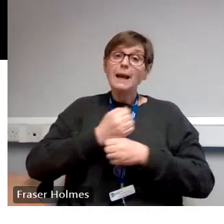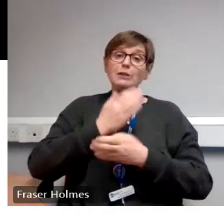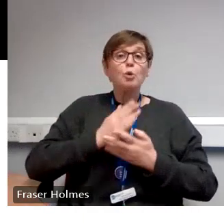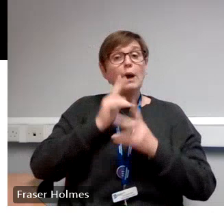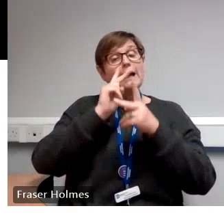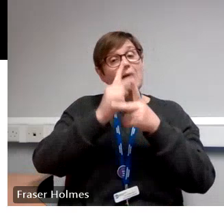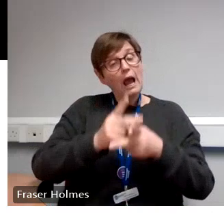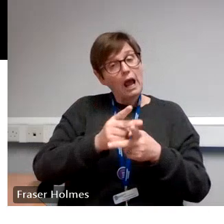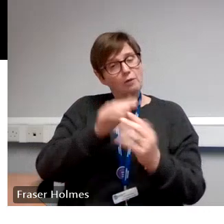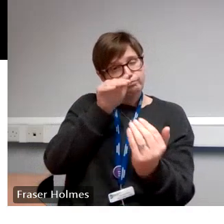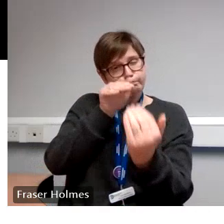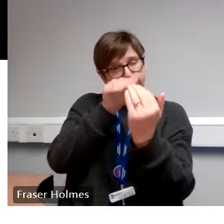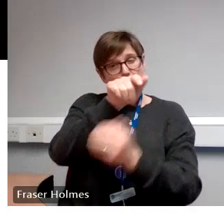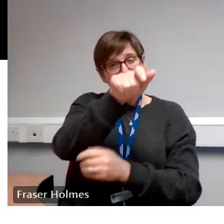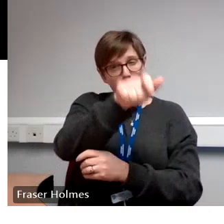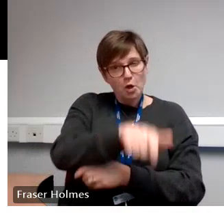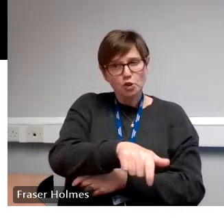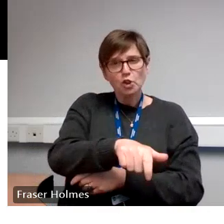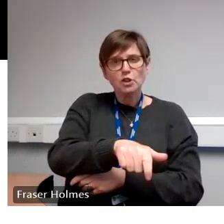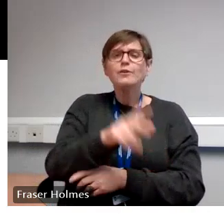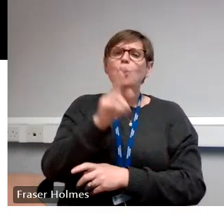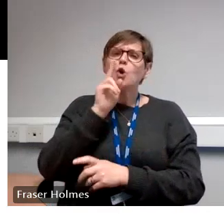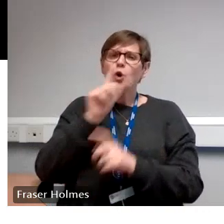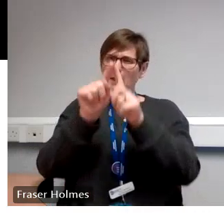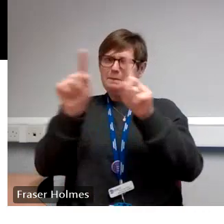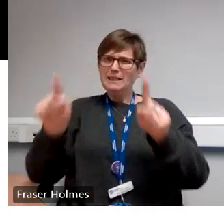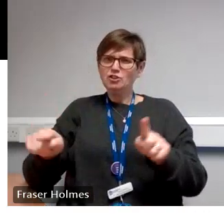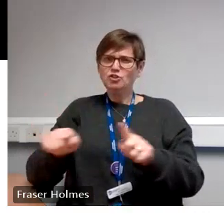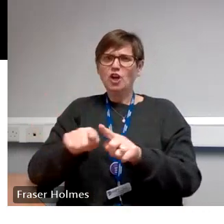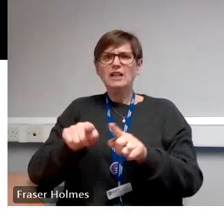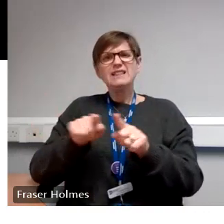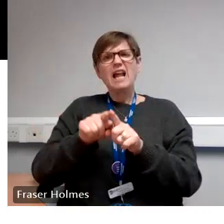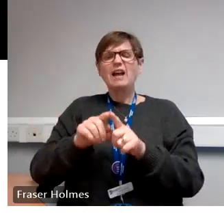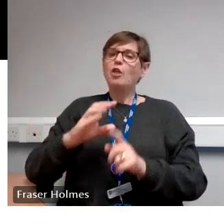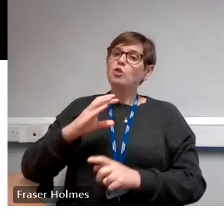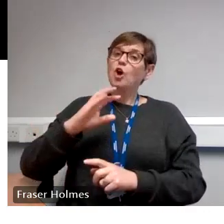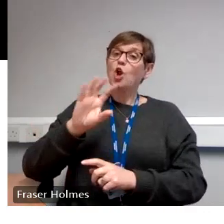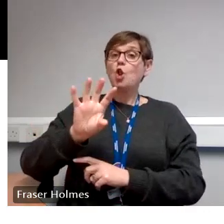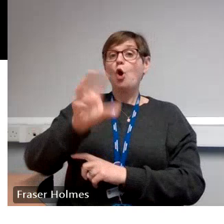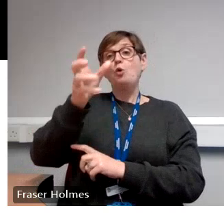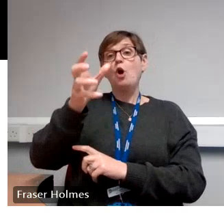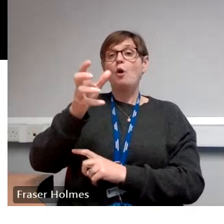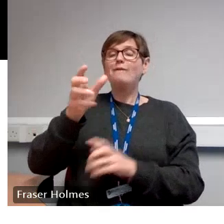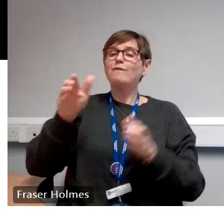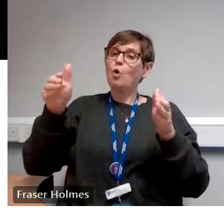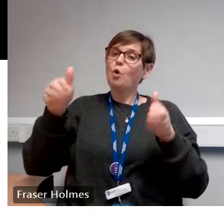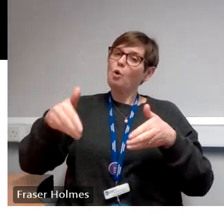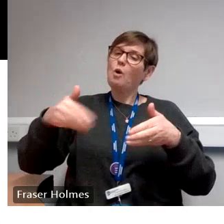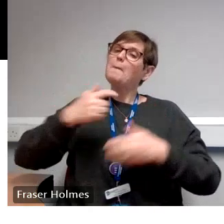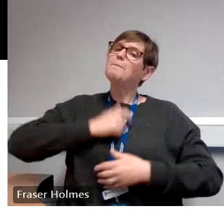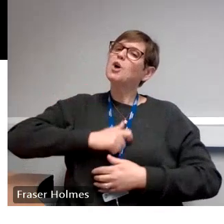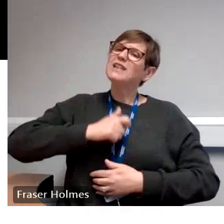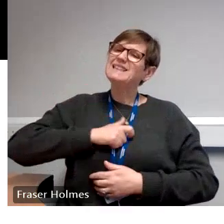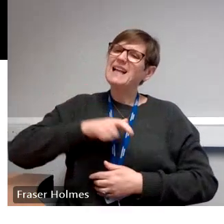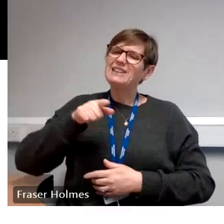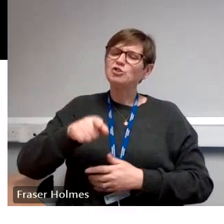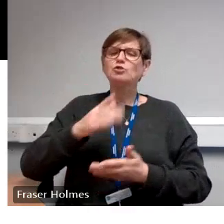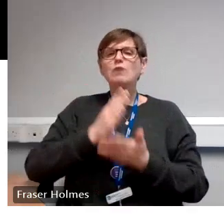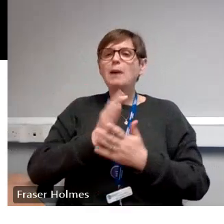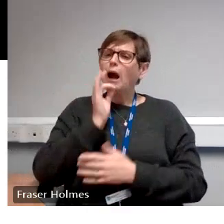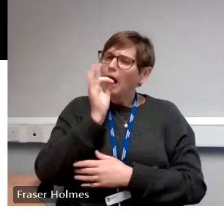if you look at the image on the right-hand side, this is kind of like the logo for personalisation. So it's about asking